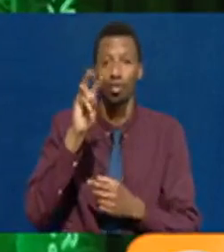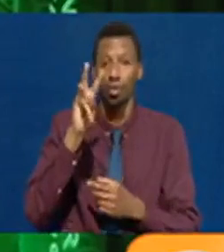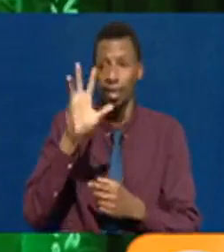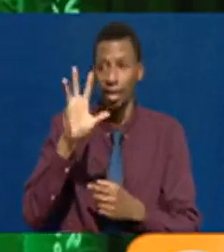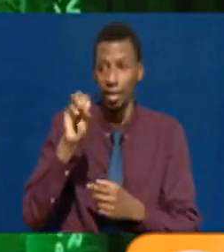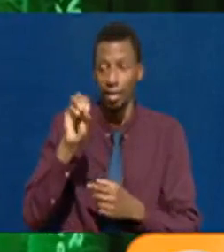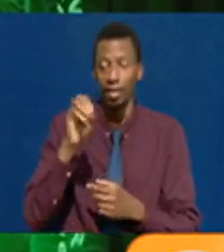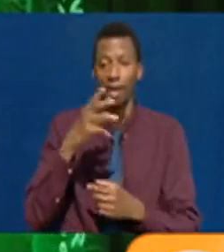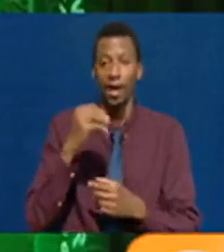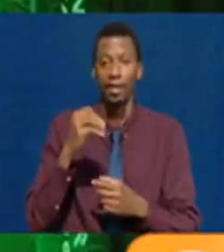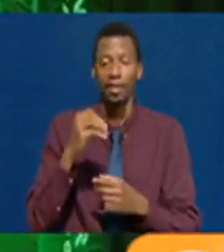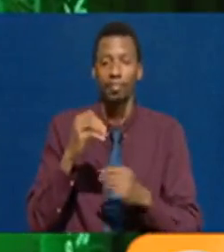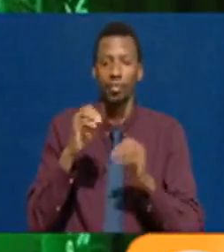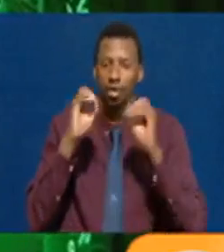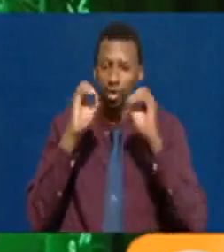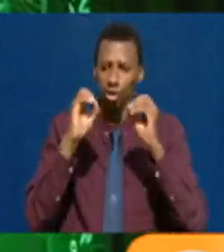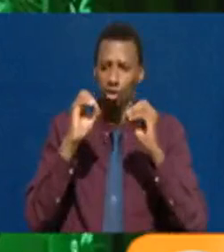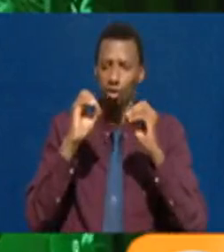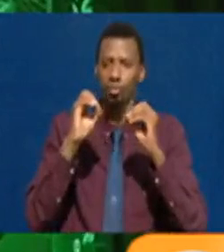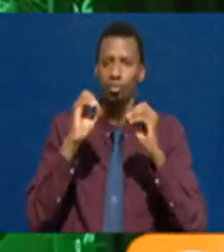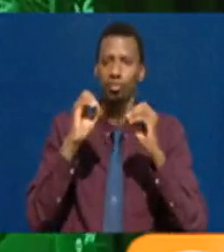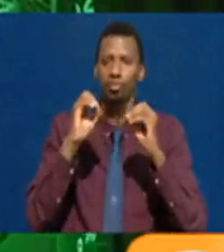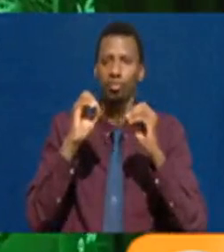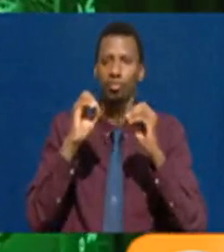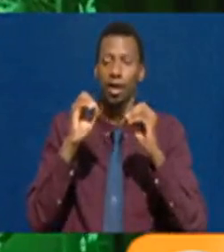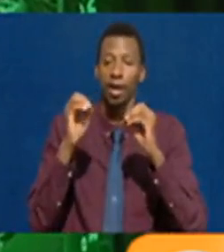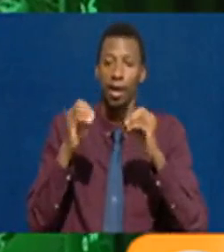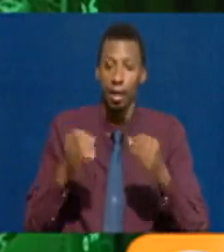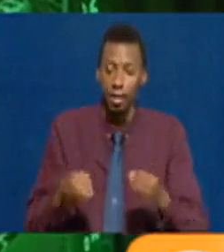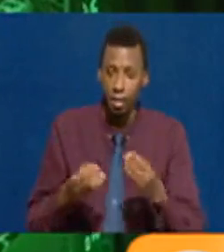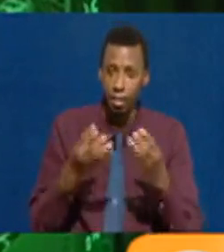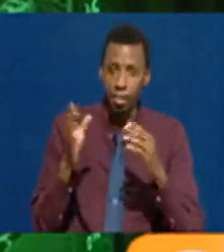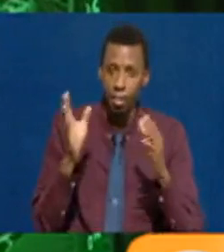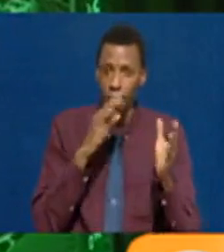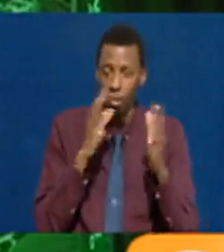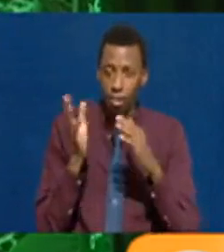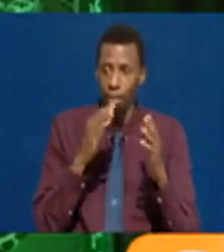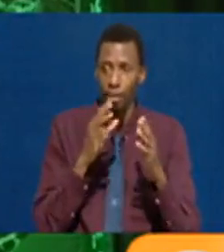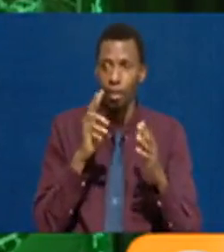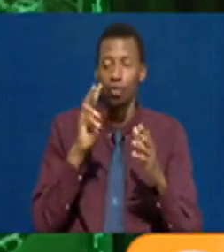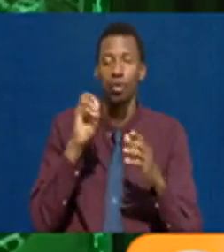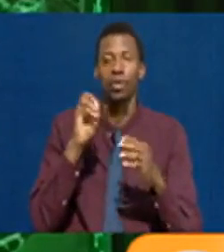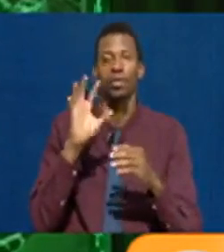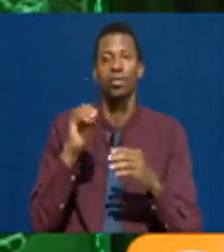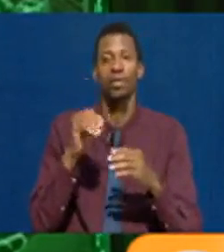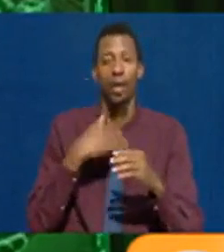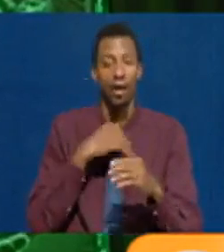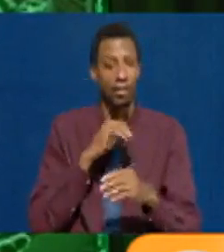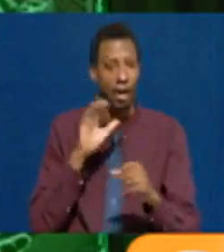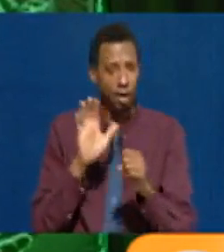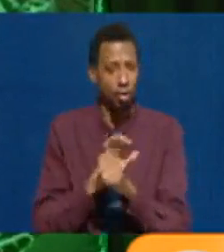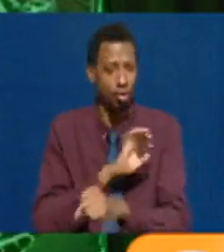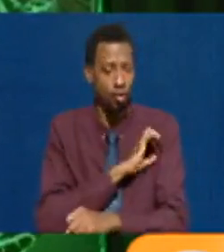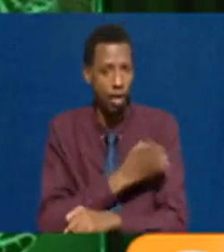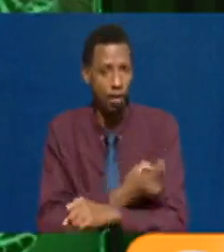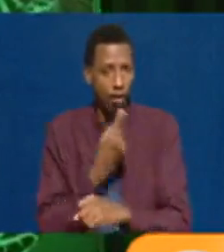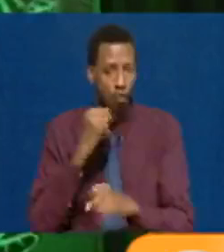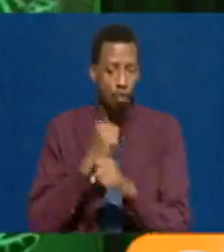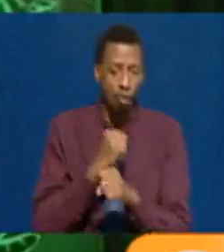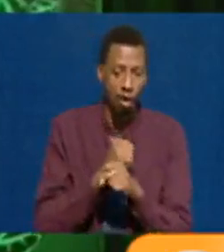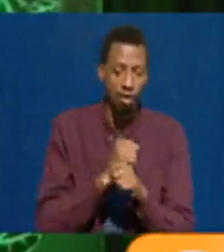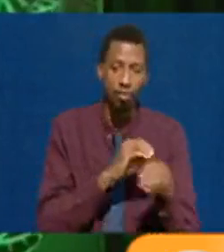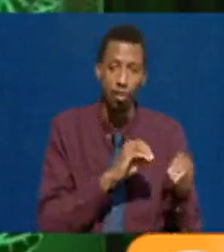2050. We are fully committed, and there's a lot of effort that the team is doing in terms of what we are doing in terms of our operations,